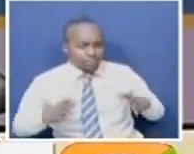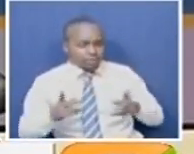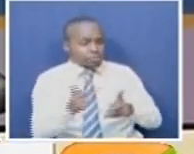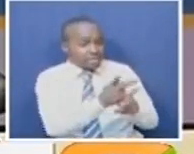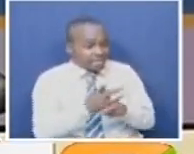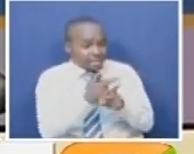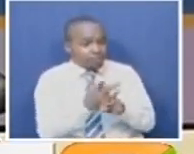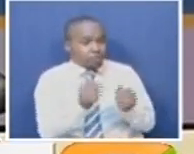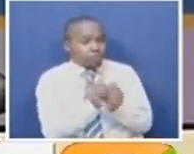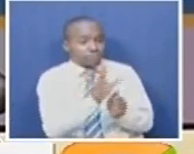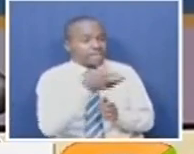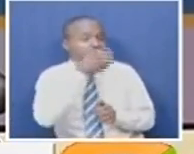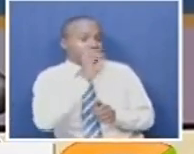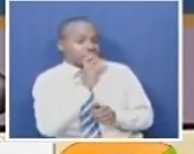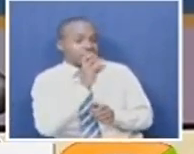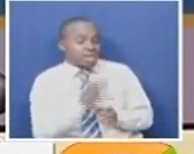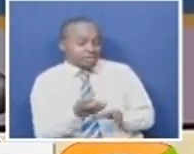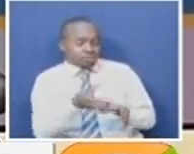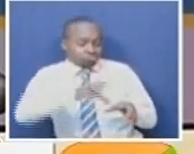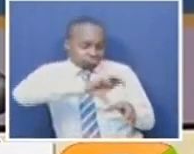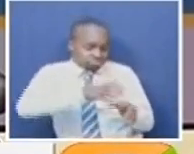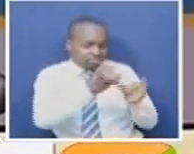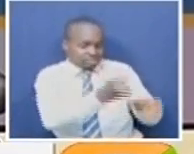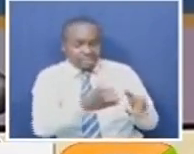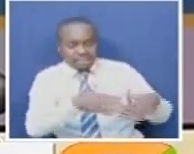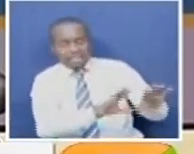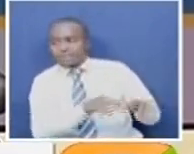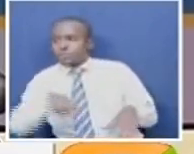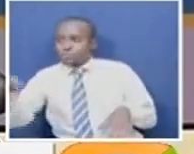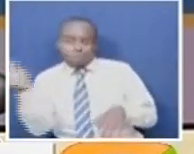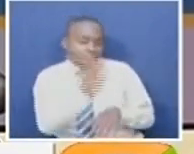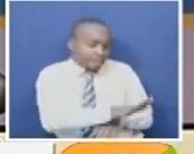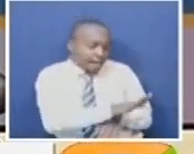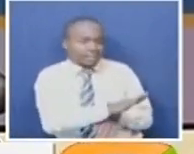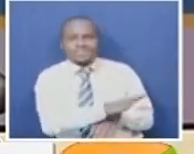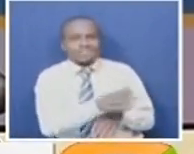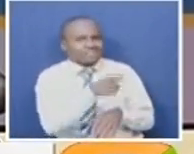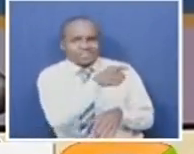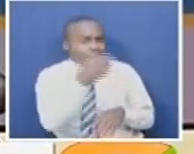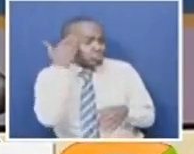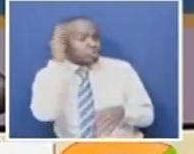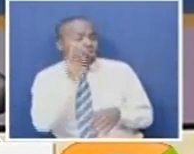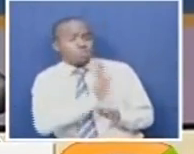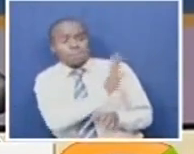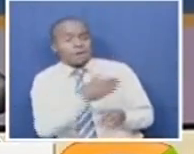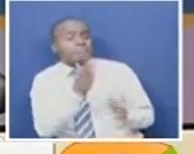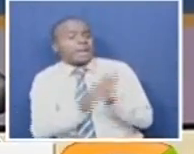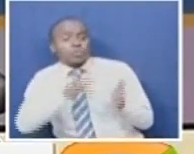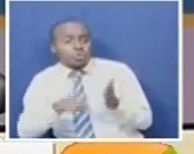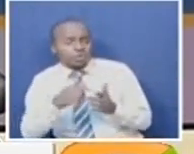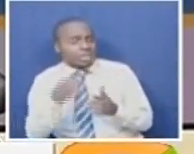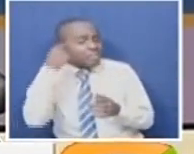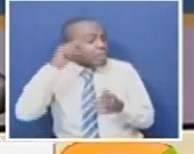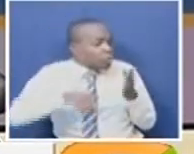careful with their drinks. You know, putting a drink in a glass and then leaving it because it's with some guy you're sitting with. You don't know what he's planning. You don't know what he's